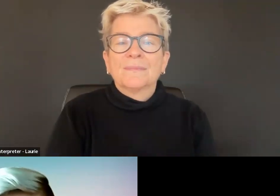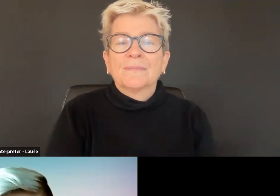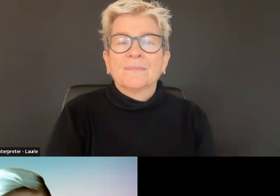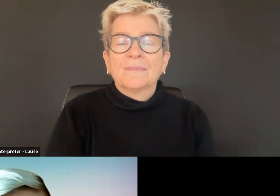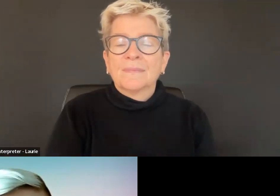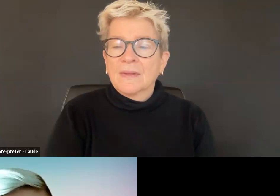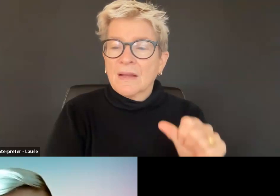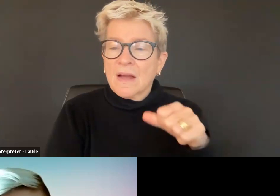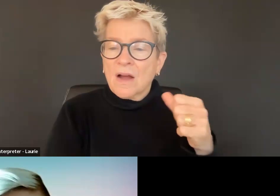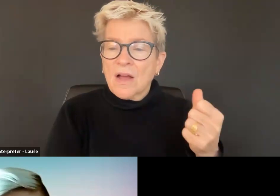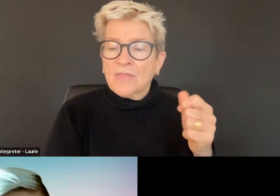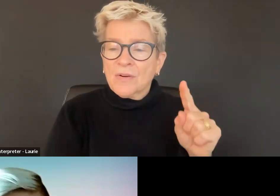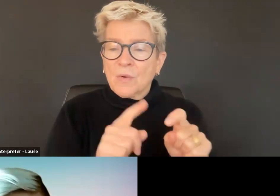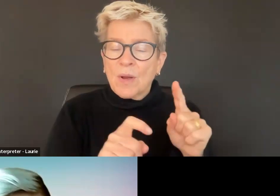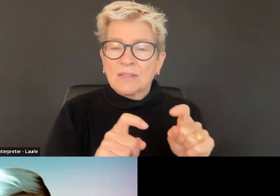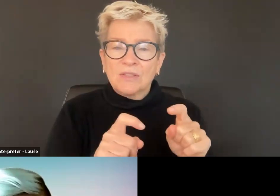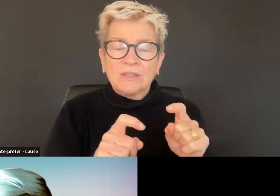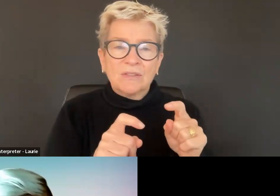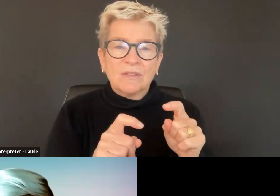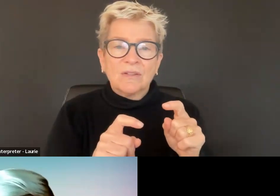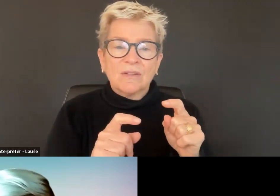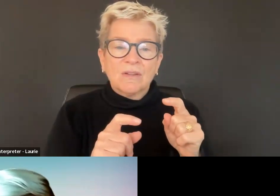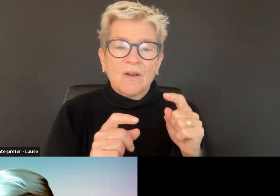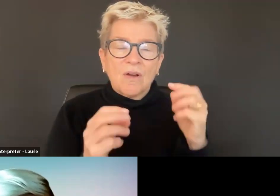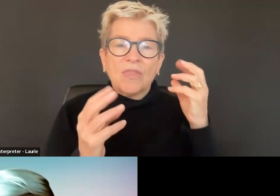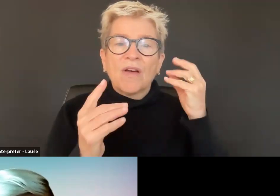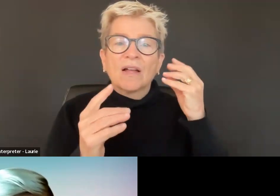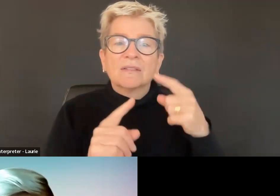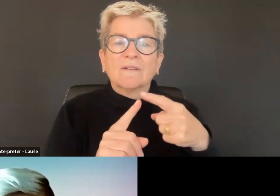Other questions or thoughts from our CRIS committee members?